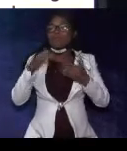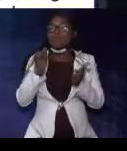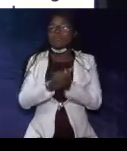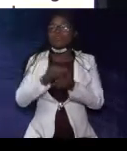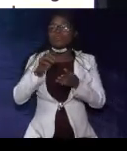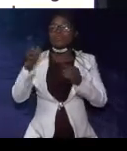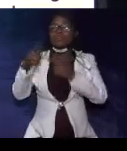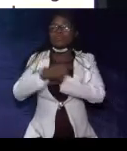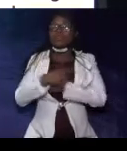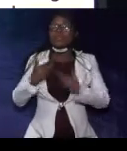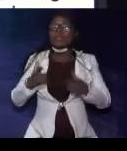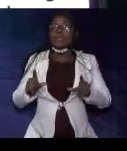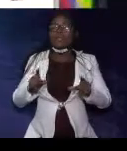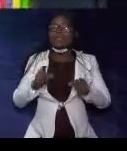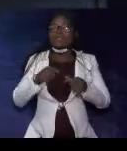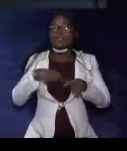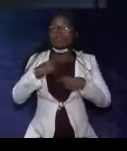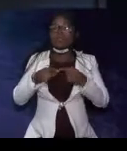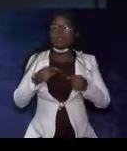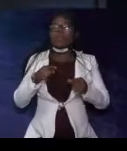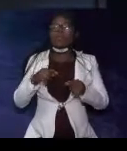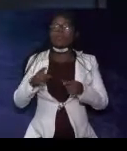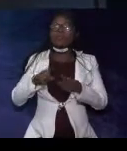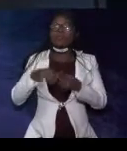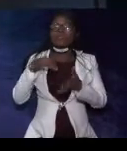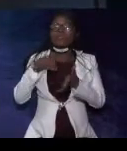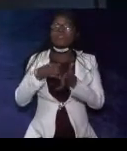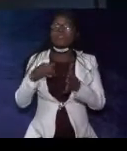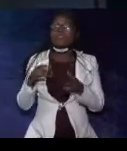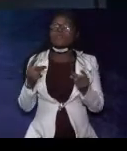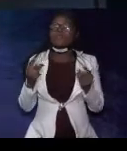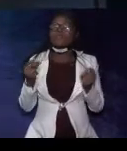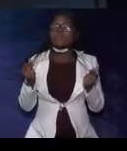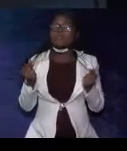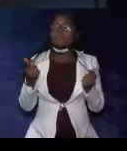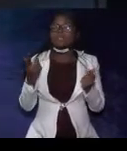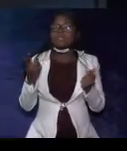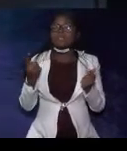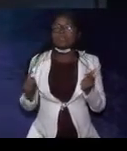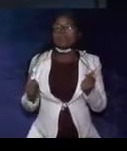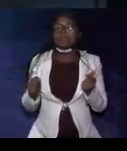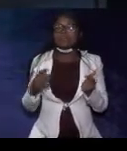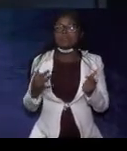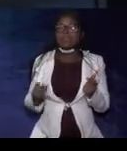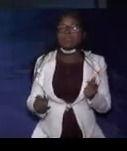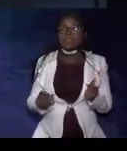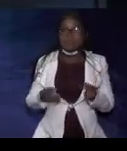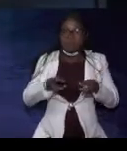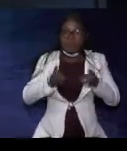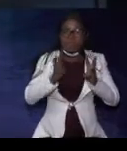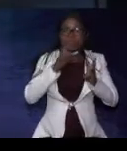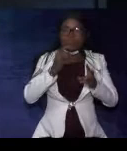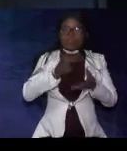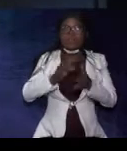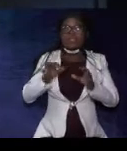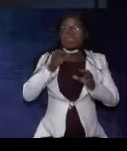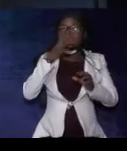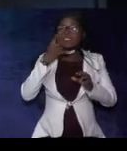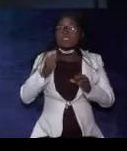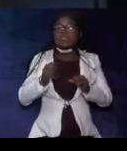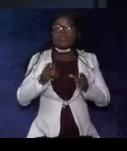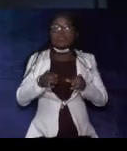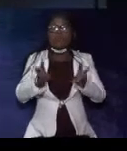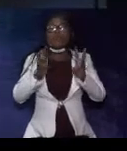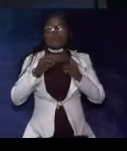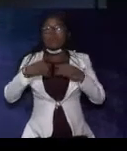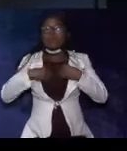We'll be having that today. So let's just go right into it. Now, the basic trick for writing in trillions is the same